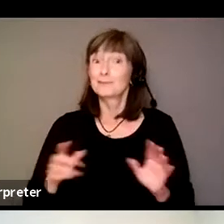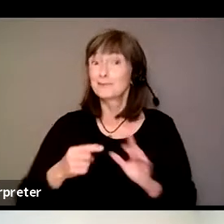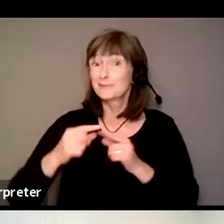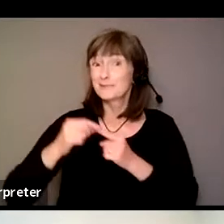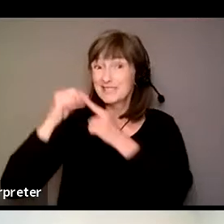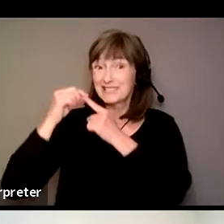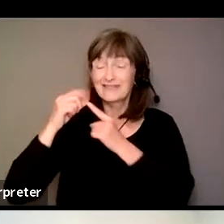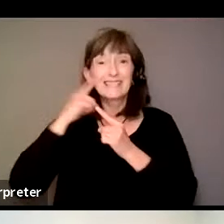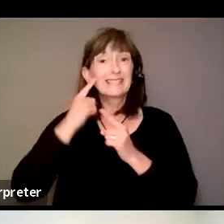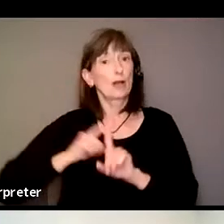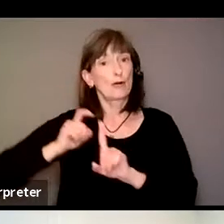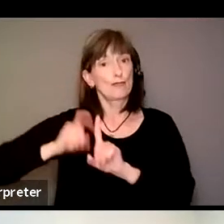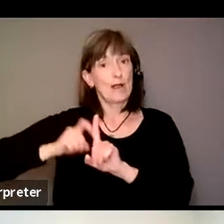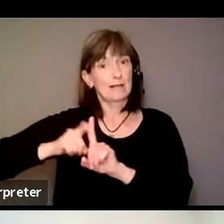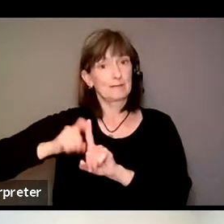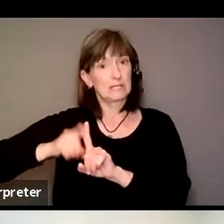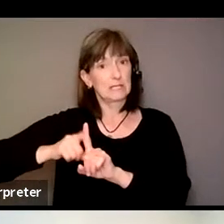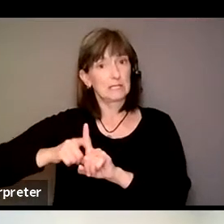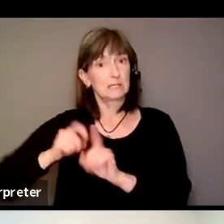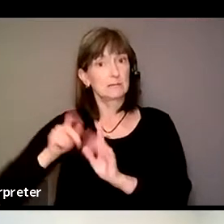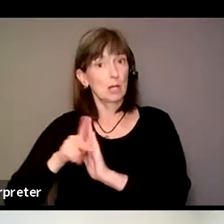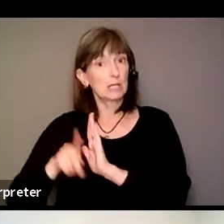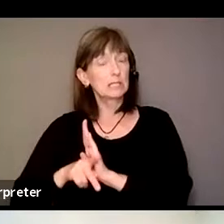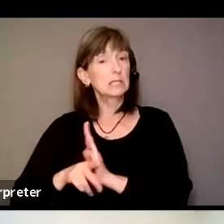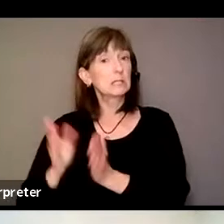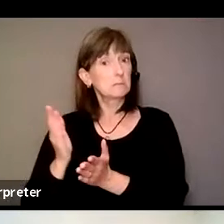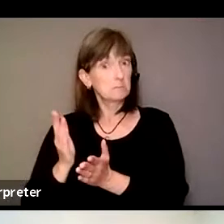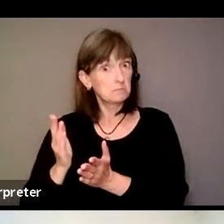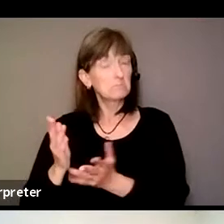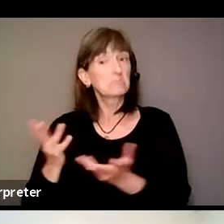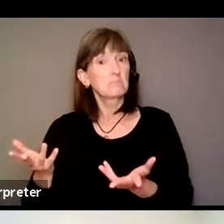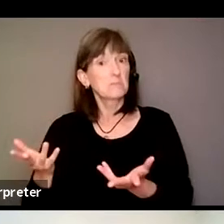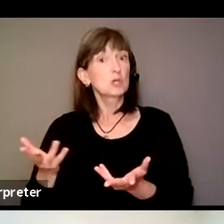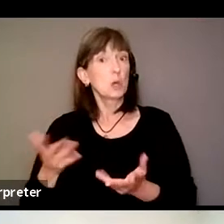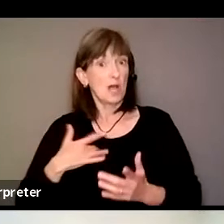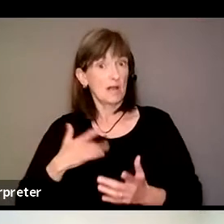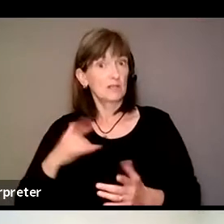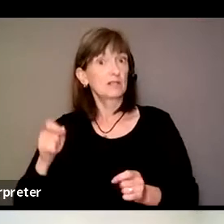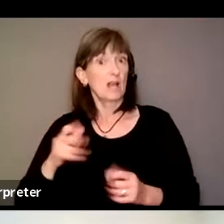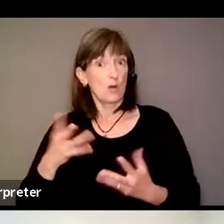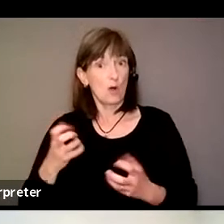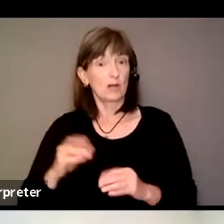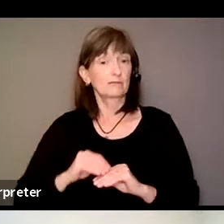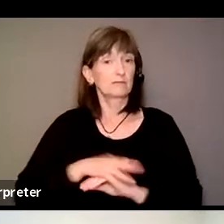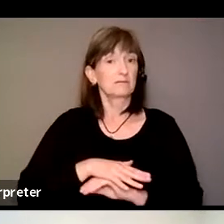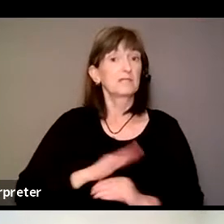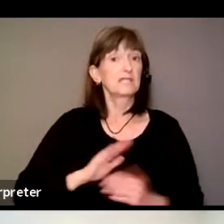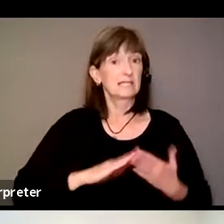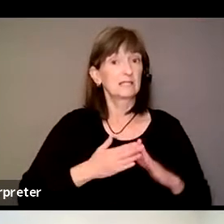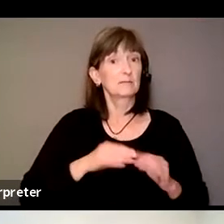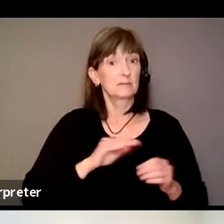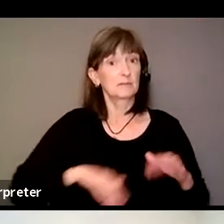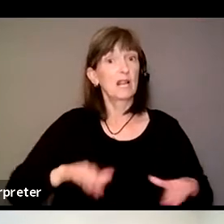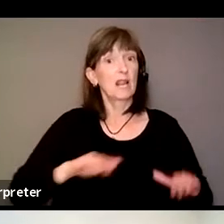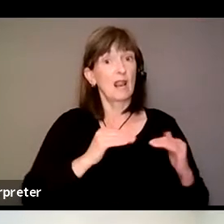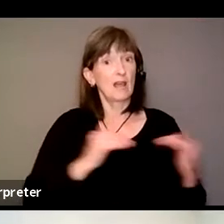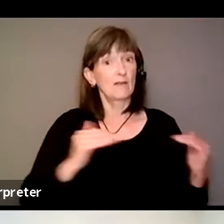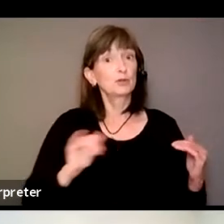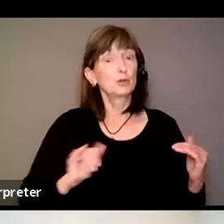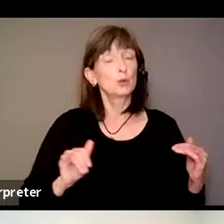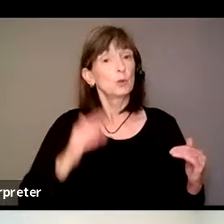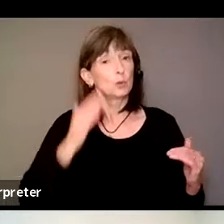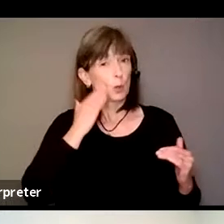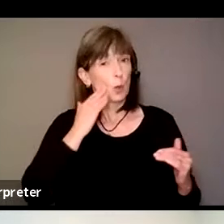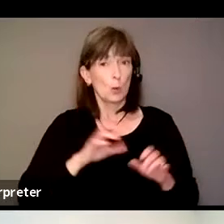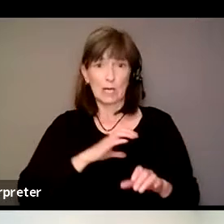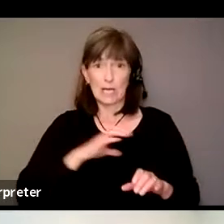is very important. I think I'd like to see this adopted at municipal levels because, as we know, I mean, people are in there. They're passionate about issues.